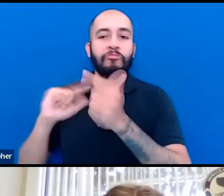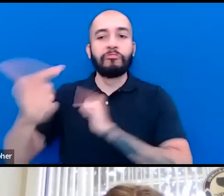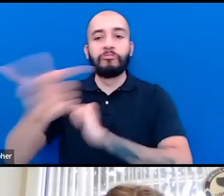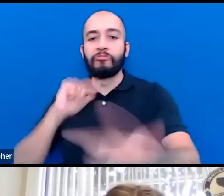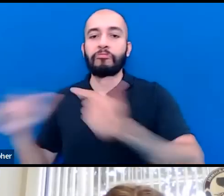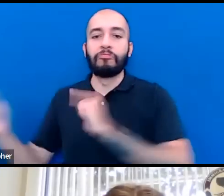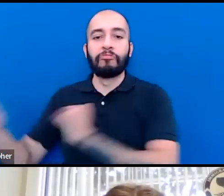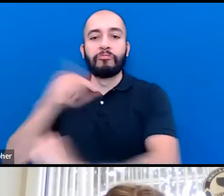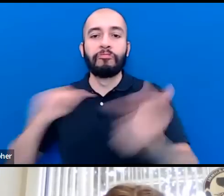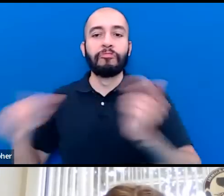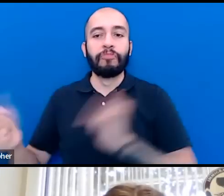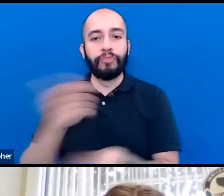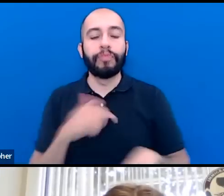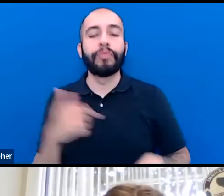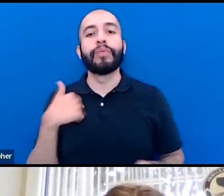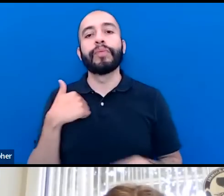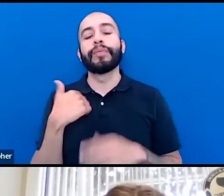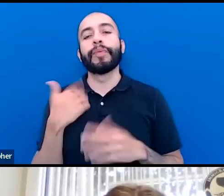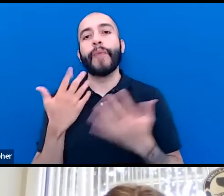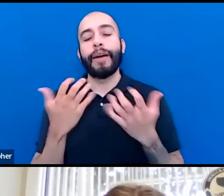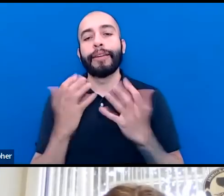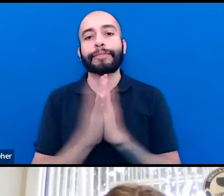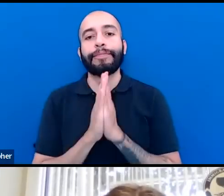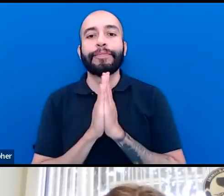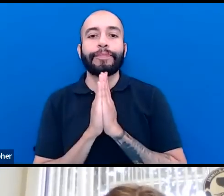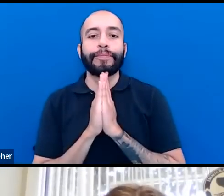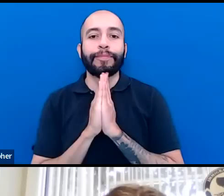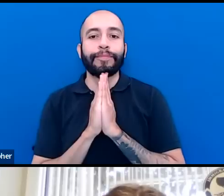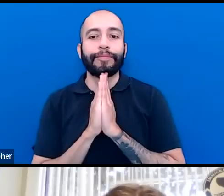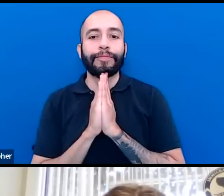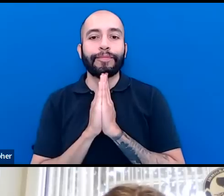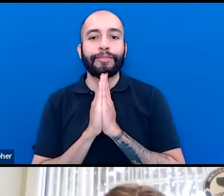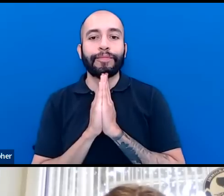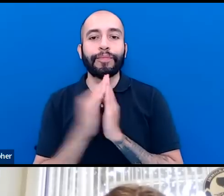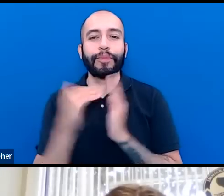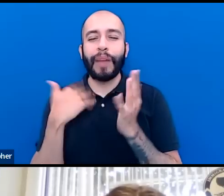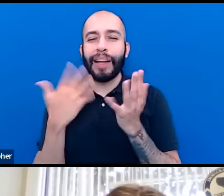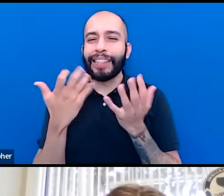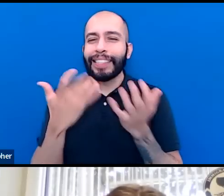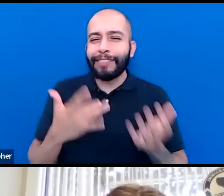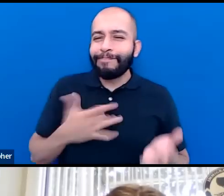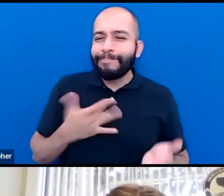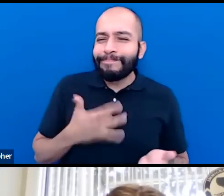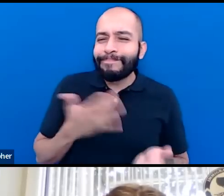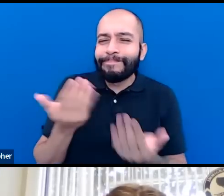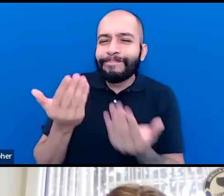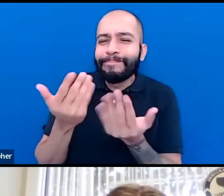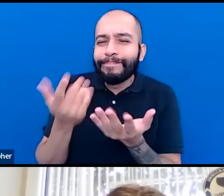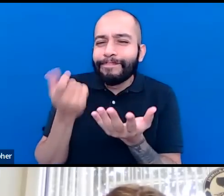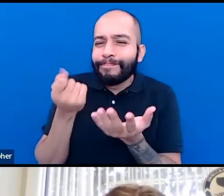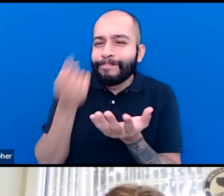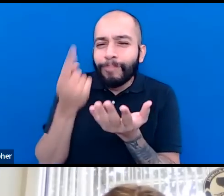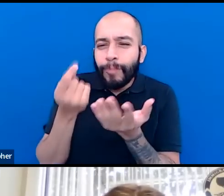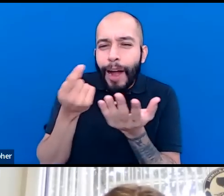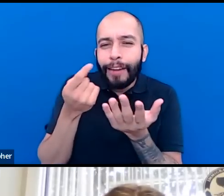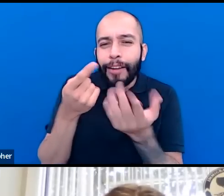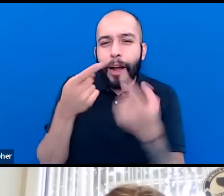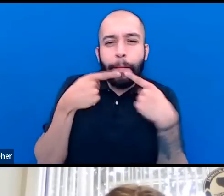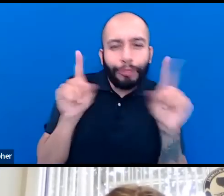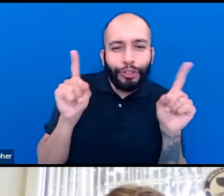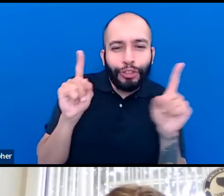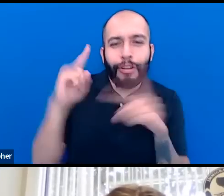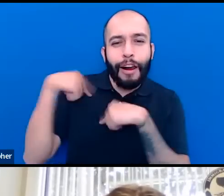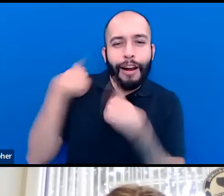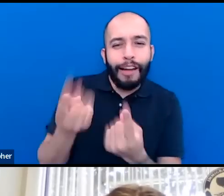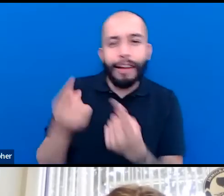accomplished thus far, what they have done so far, and then kind of push a little on what